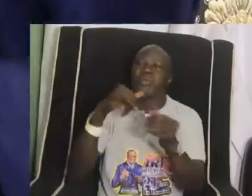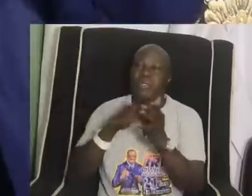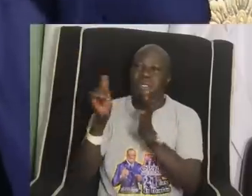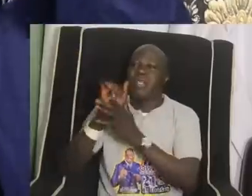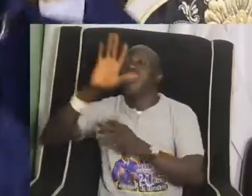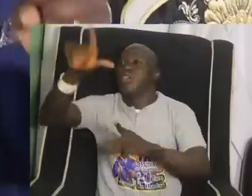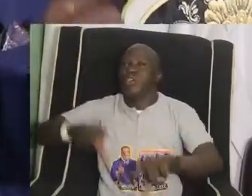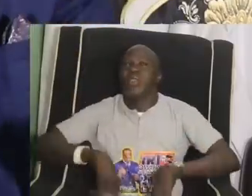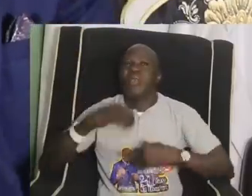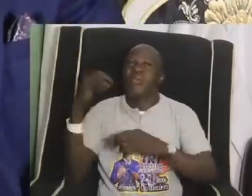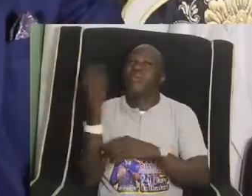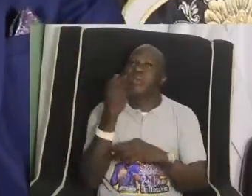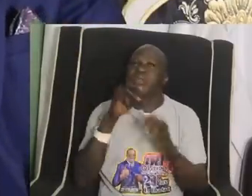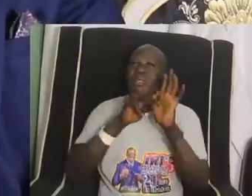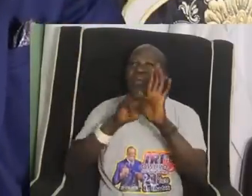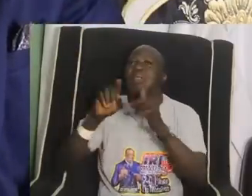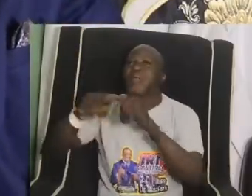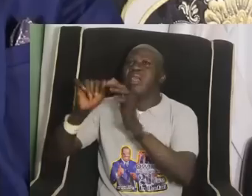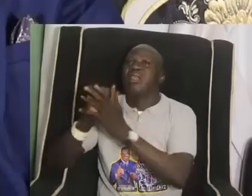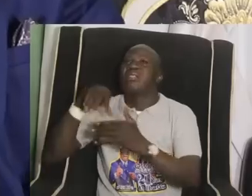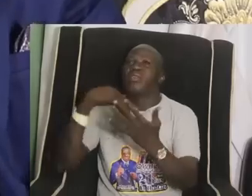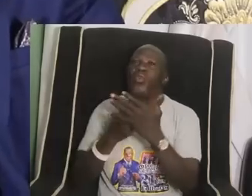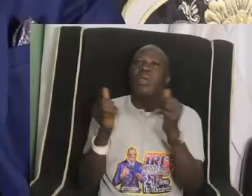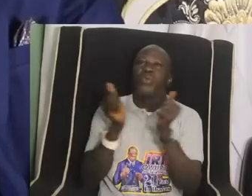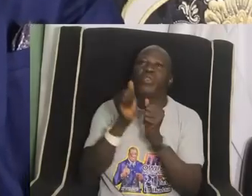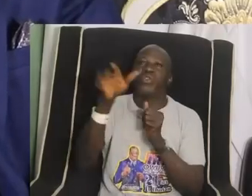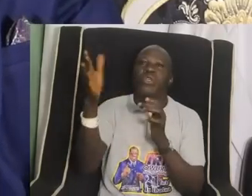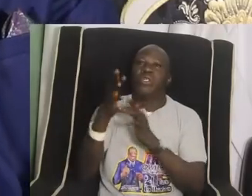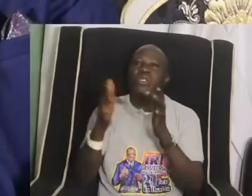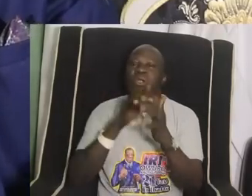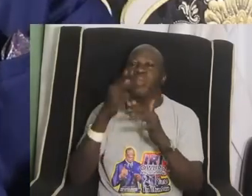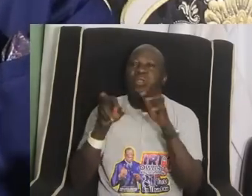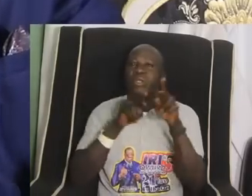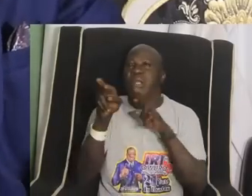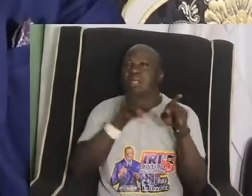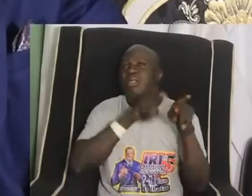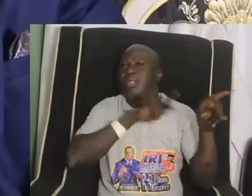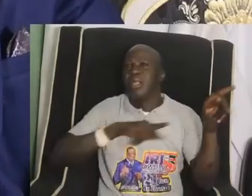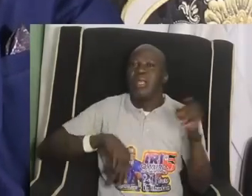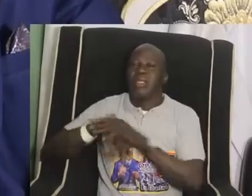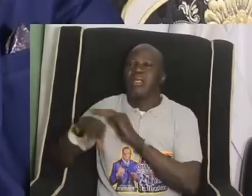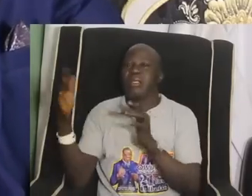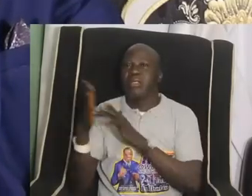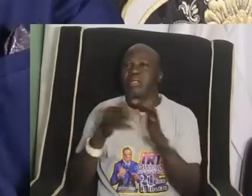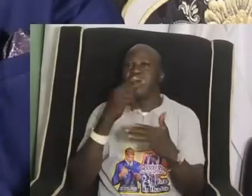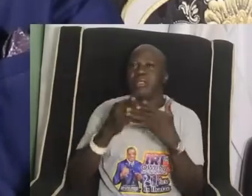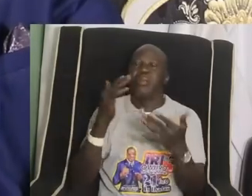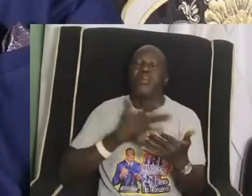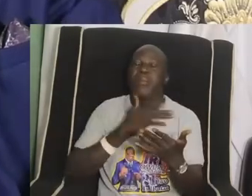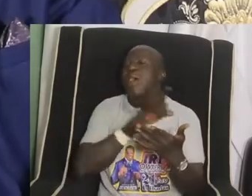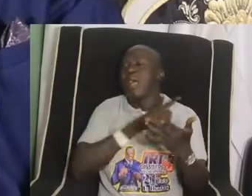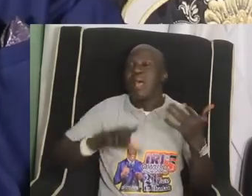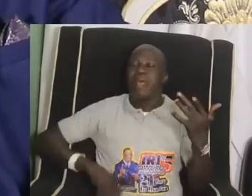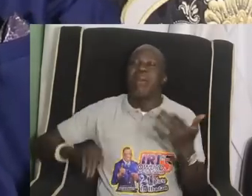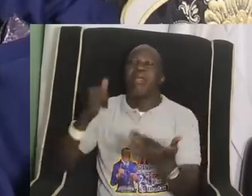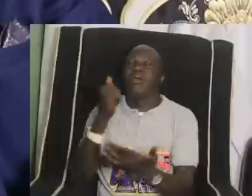night ayere ma fo your life will manifest yo de dara fun o wa de se bi oba you reign as king Oluwa amen